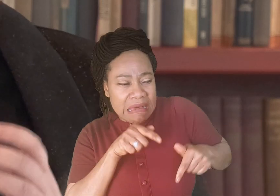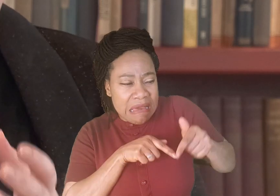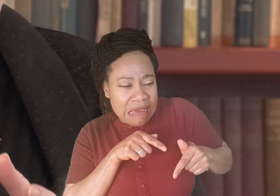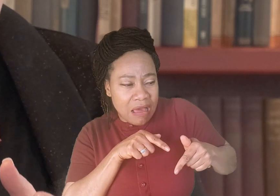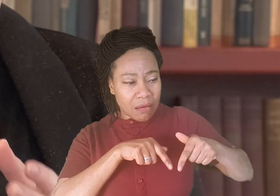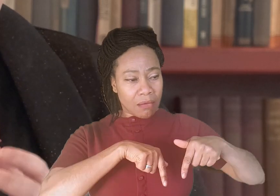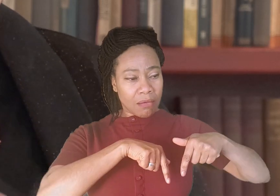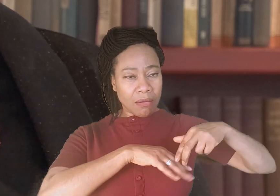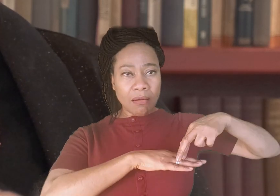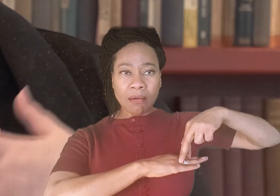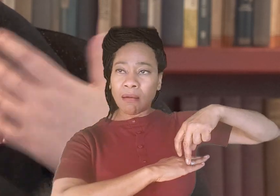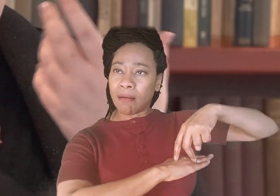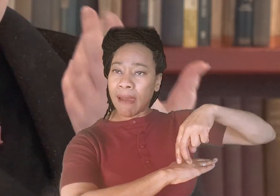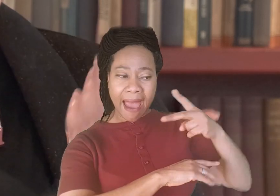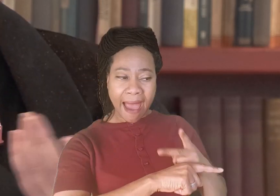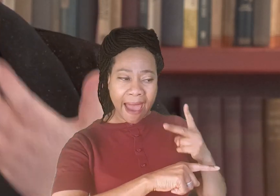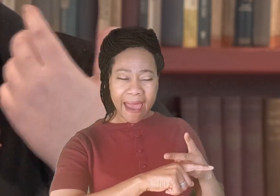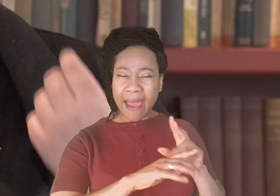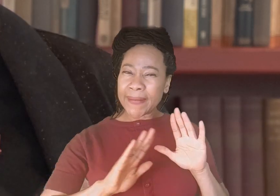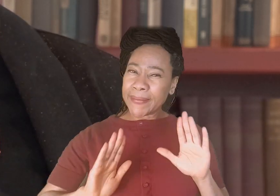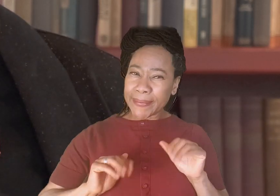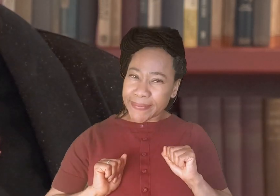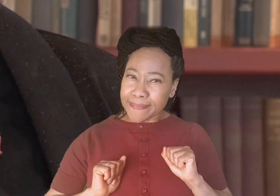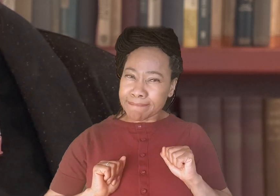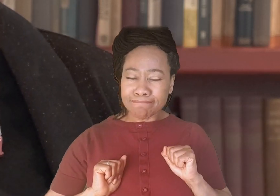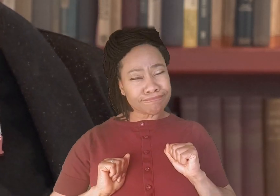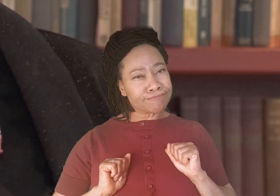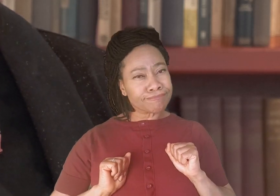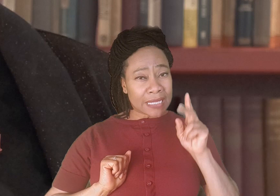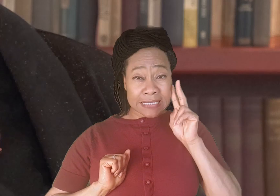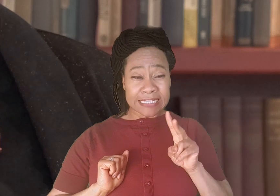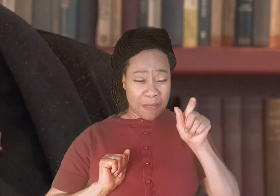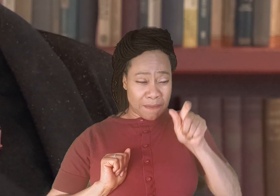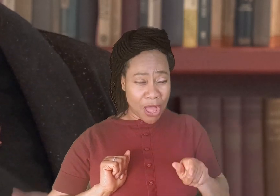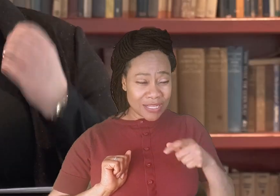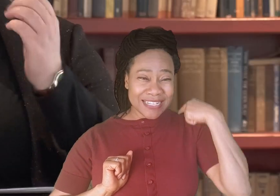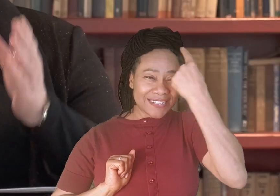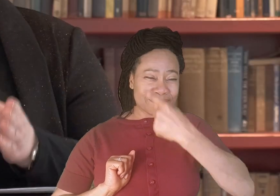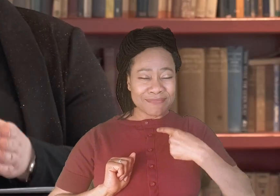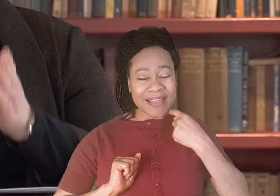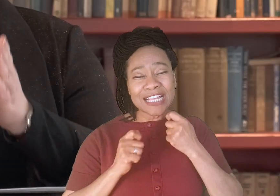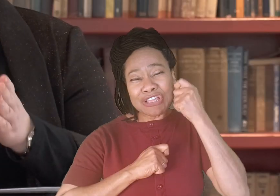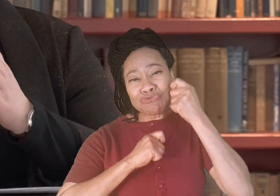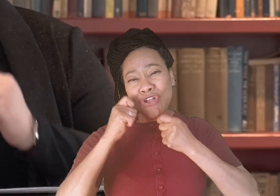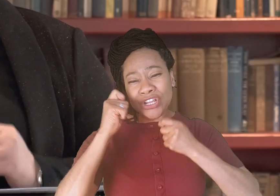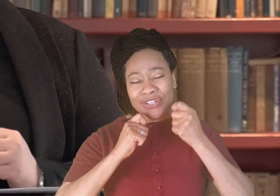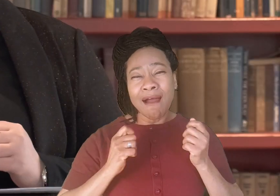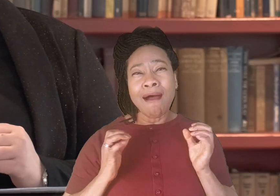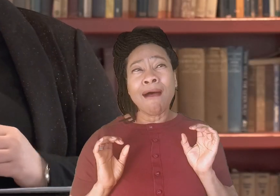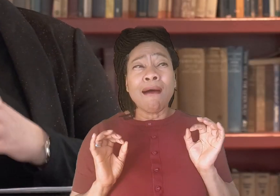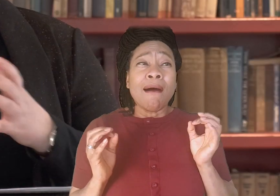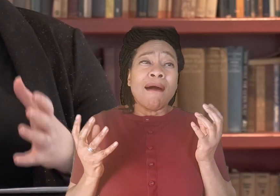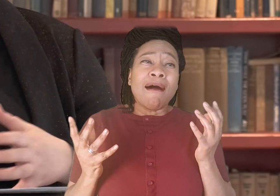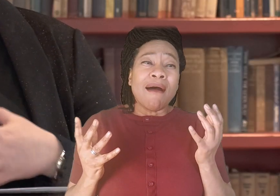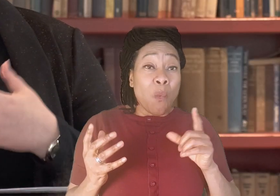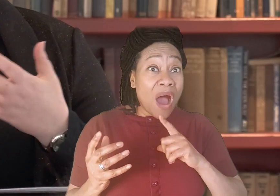think, to look forward to seeing an expression of peculiar bliss upon his face. No doubt at the time of the